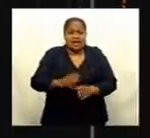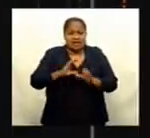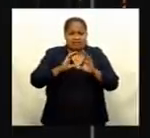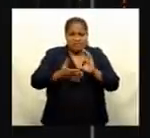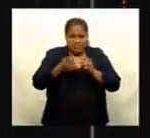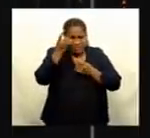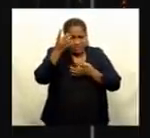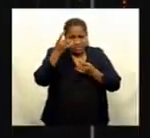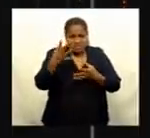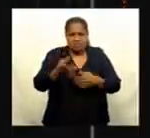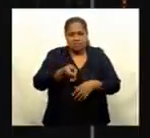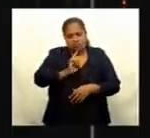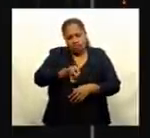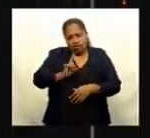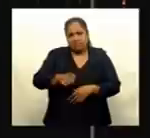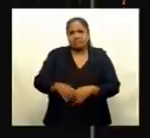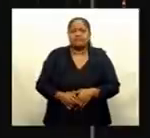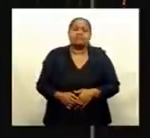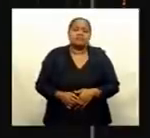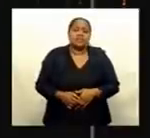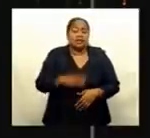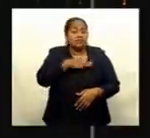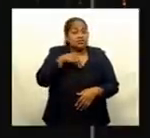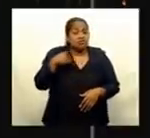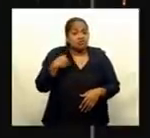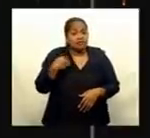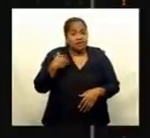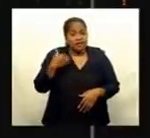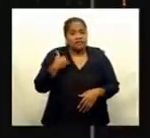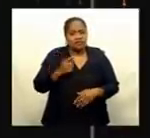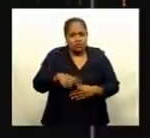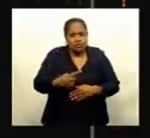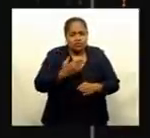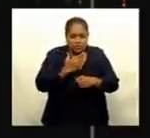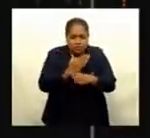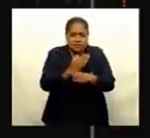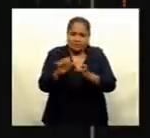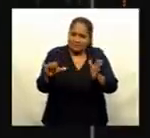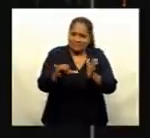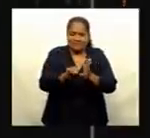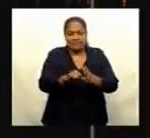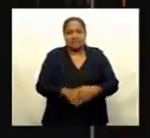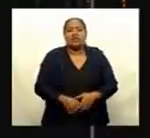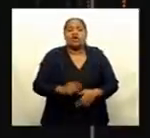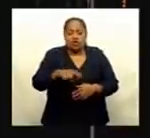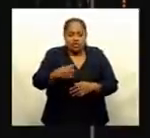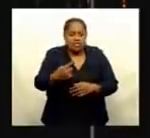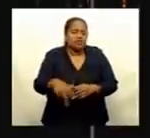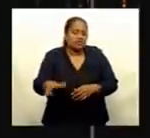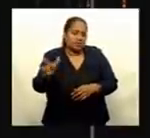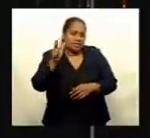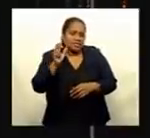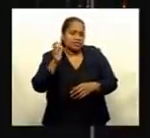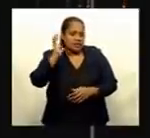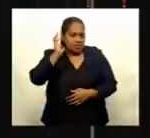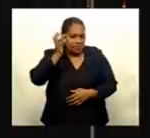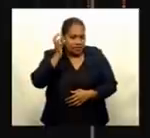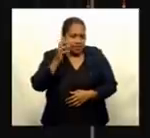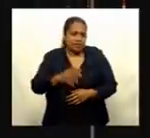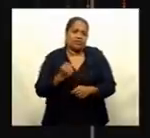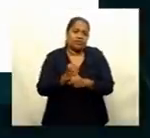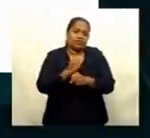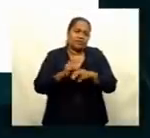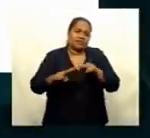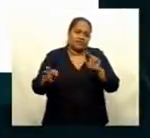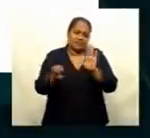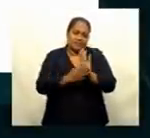leaders, and Ministry of Health pushes on despite challenges. For these stories and others, tune into our sister radio station, Gold FM.